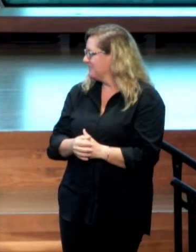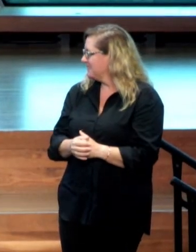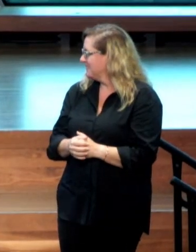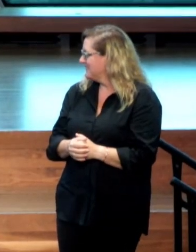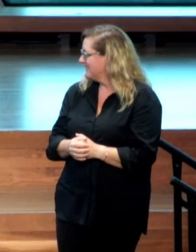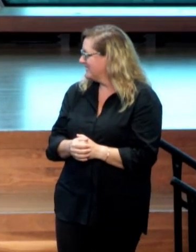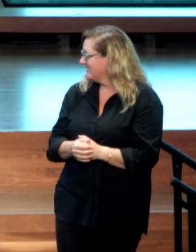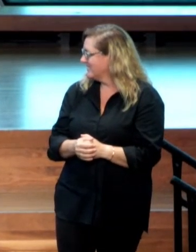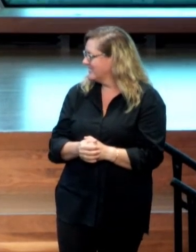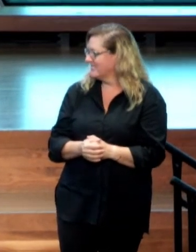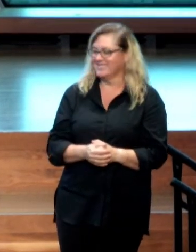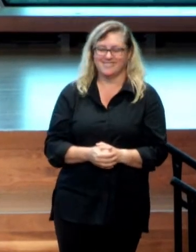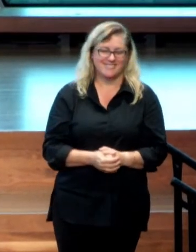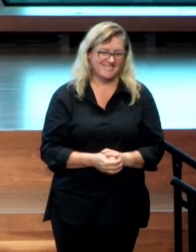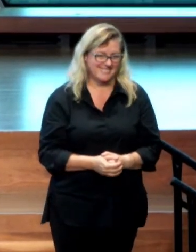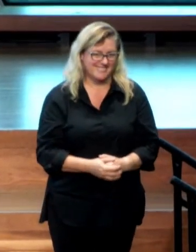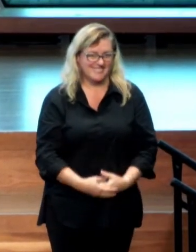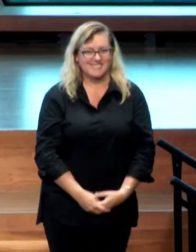Congratulations.